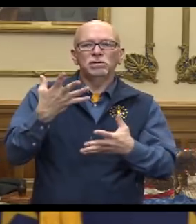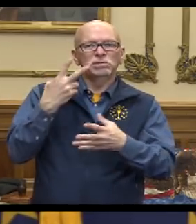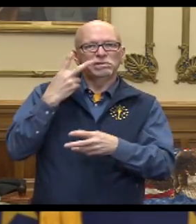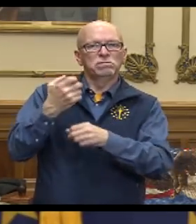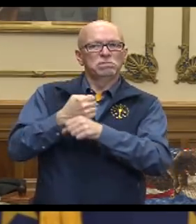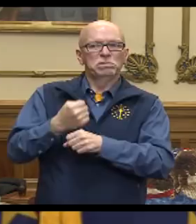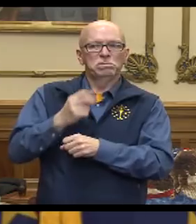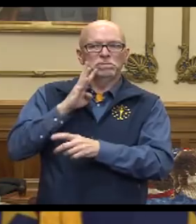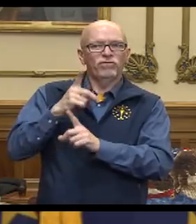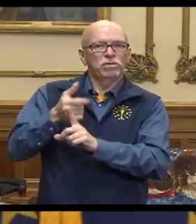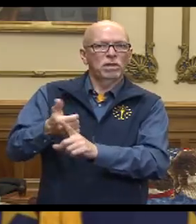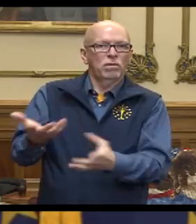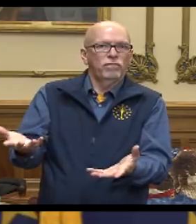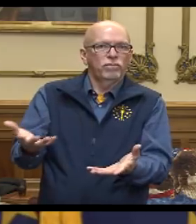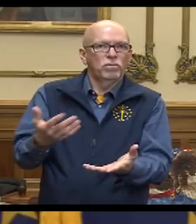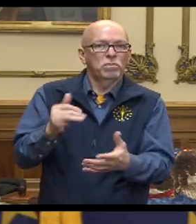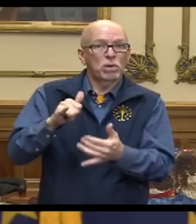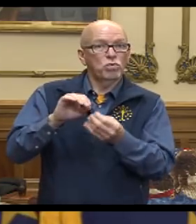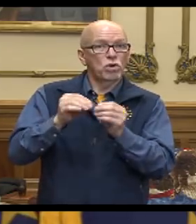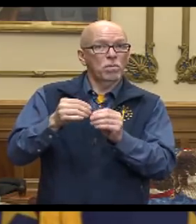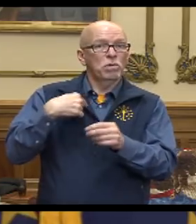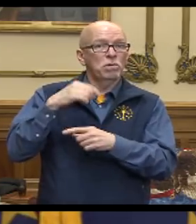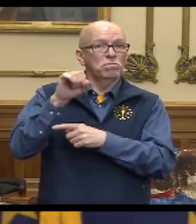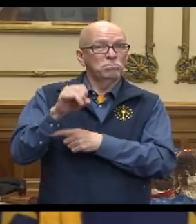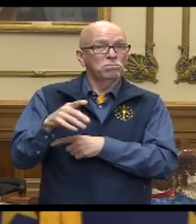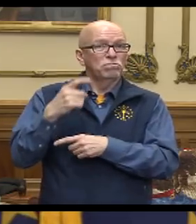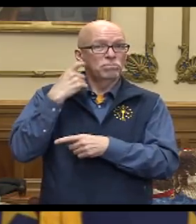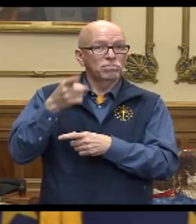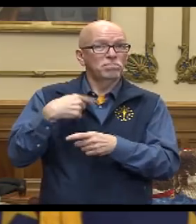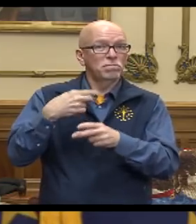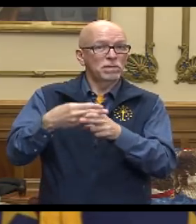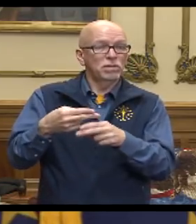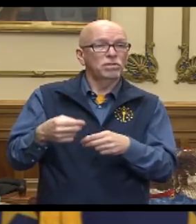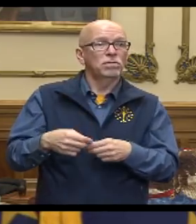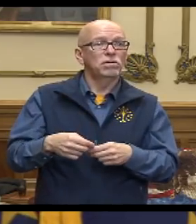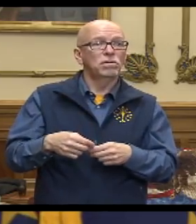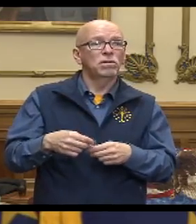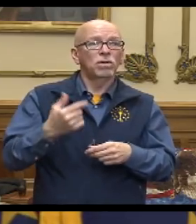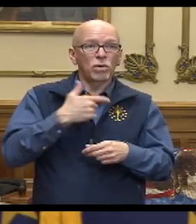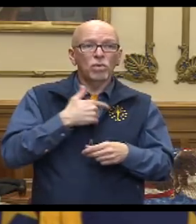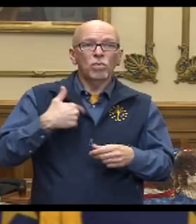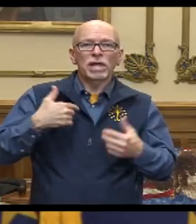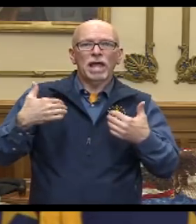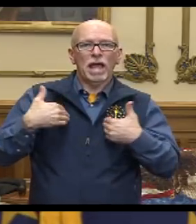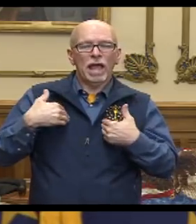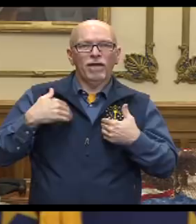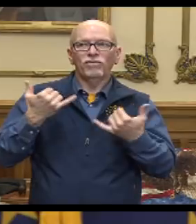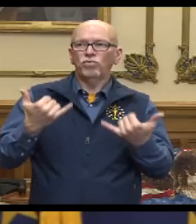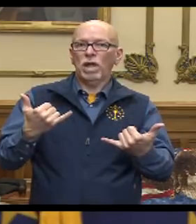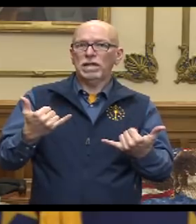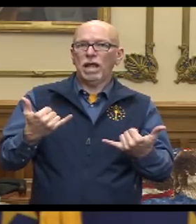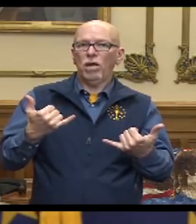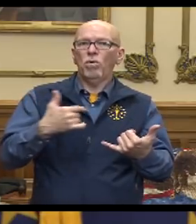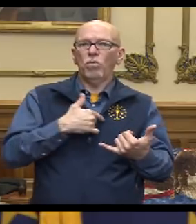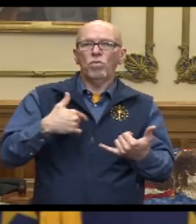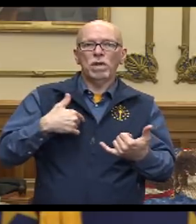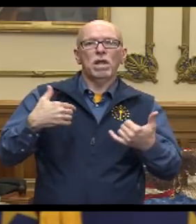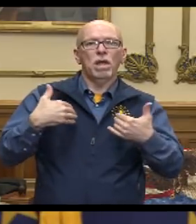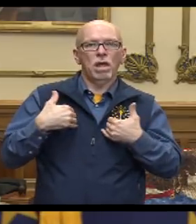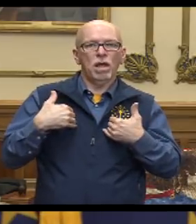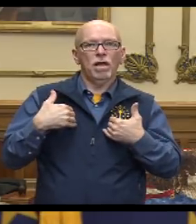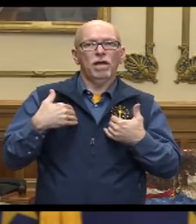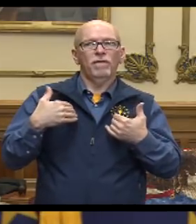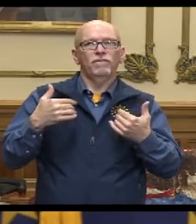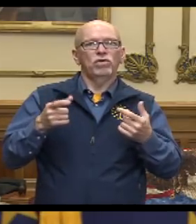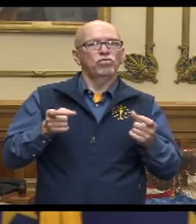themselves. Those numbers that I referred to earlier, we have that at the moment